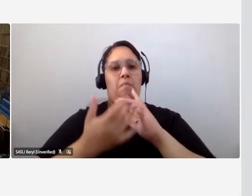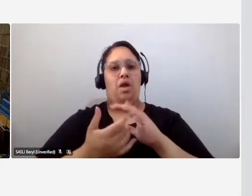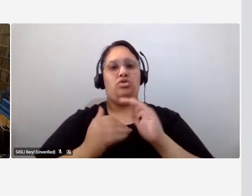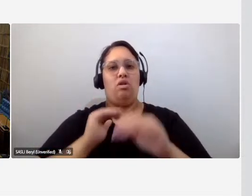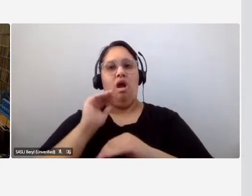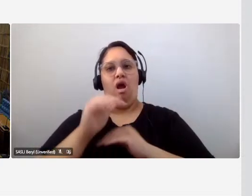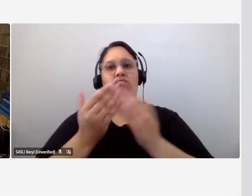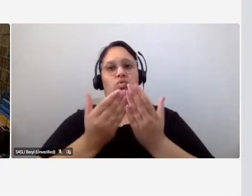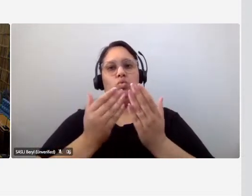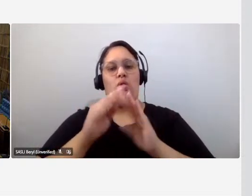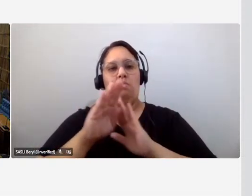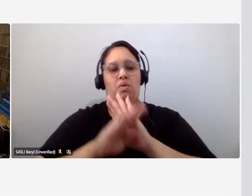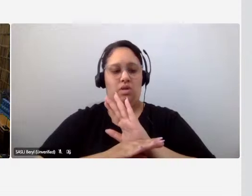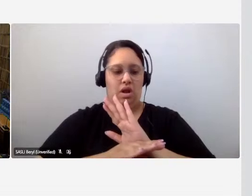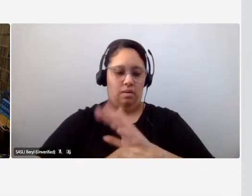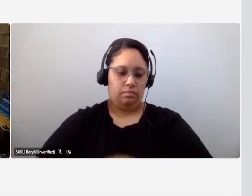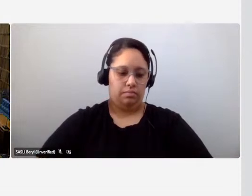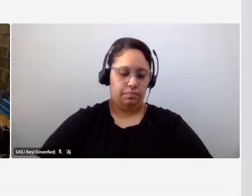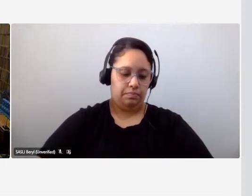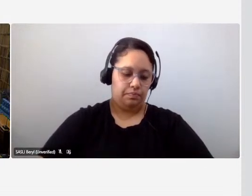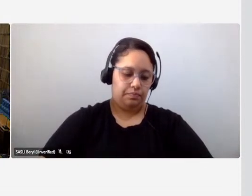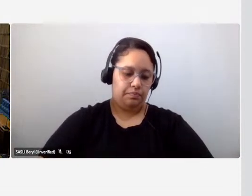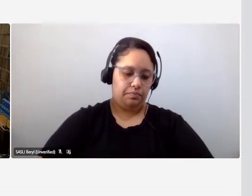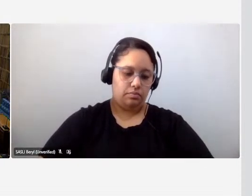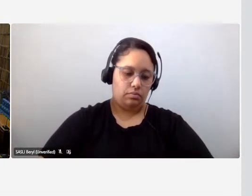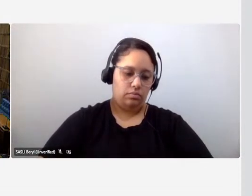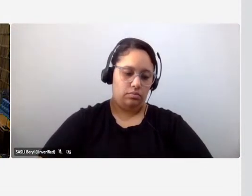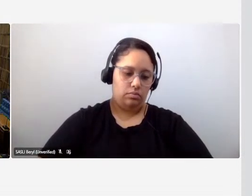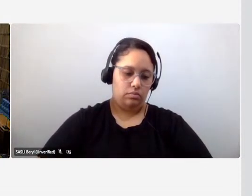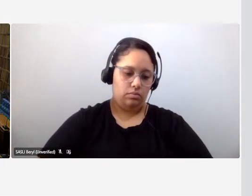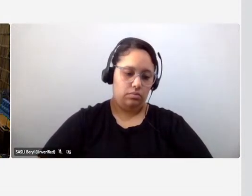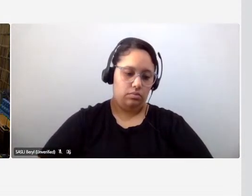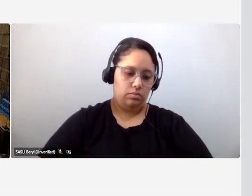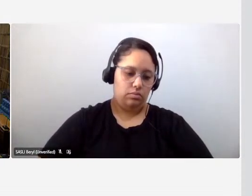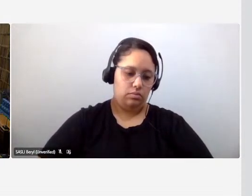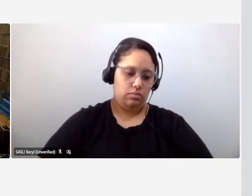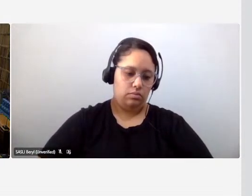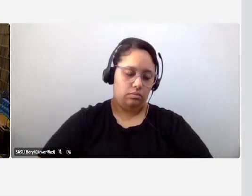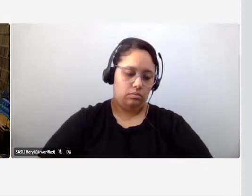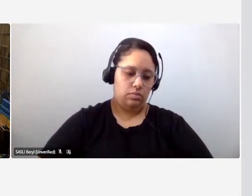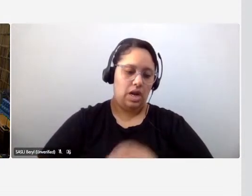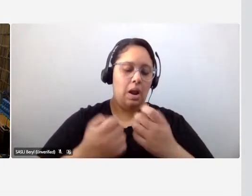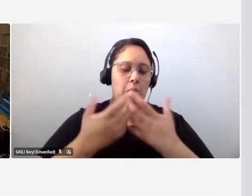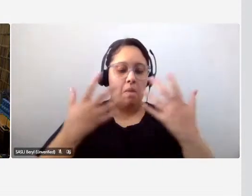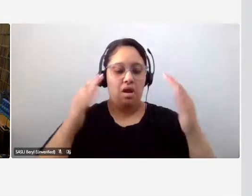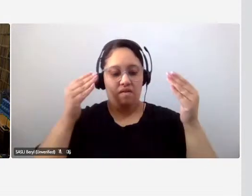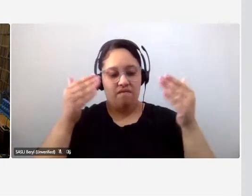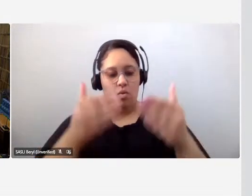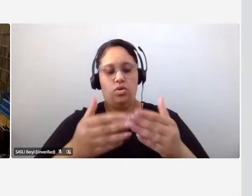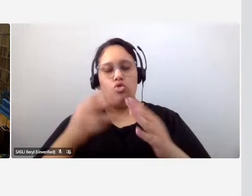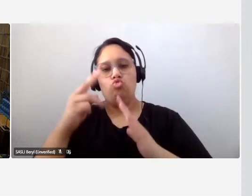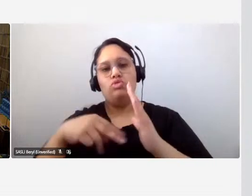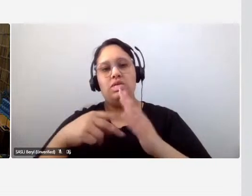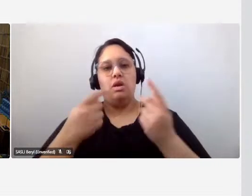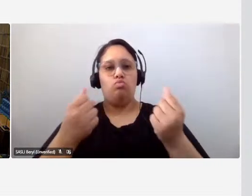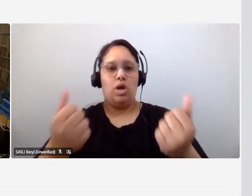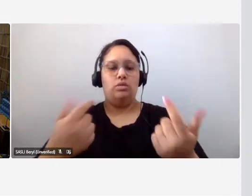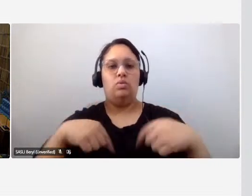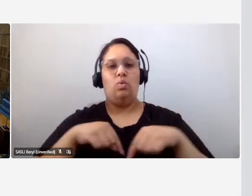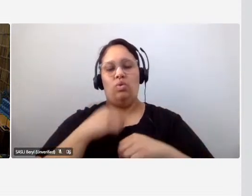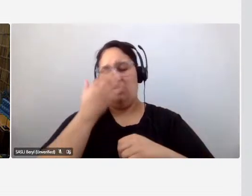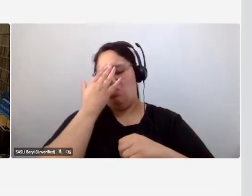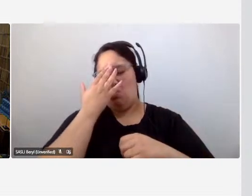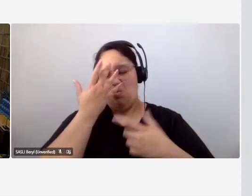school programs. Many of them focused on reading and addressing our reading crisis, which, as we